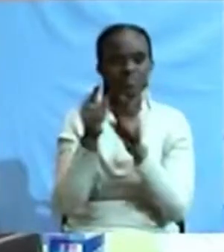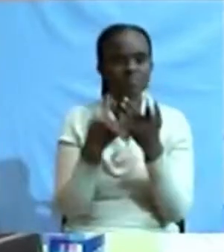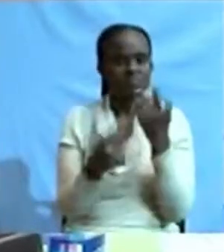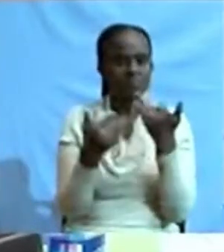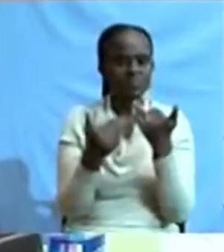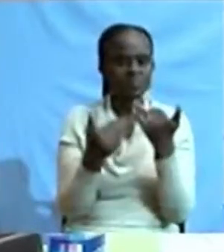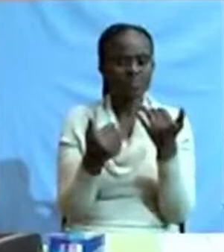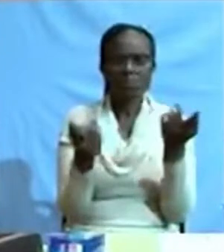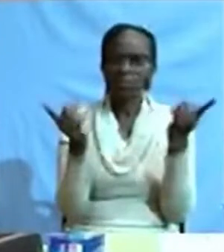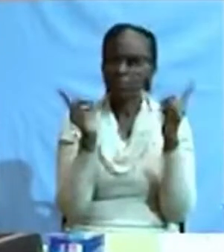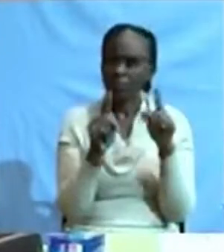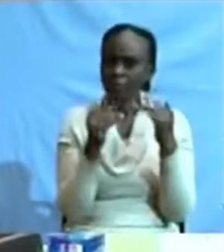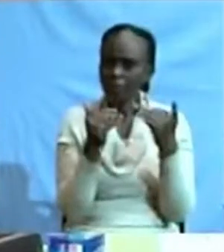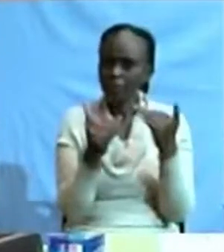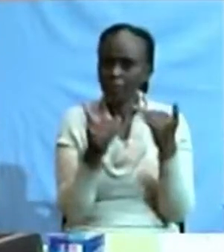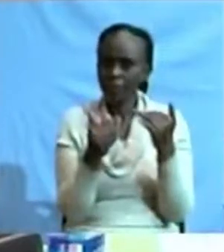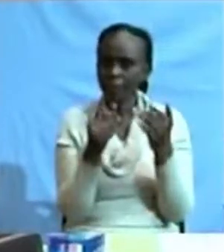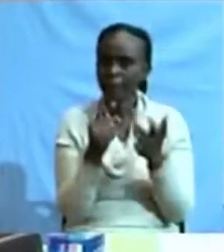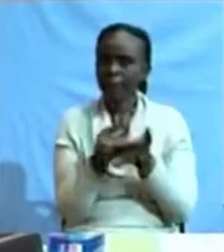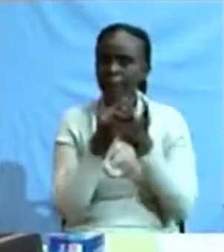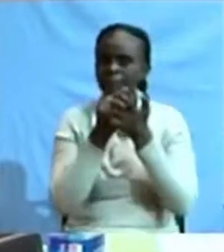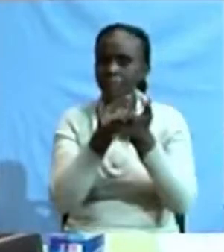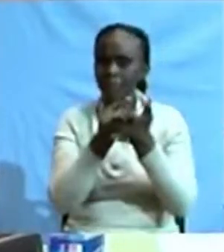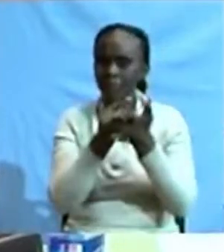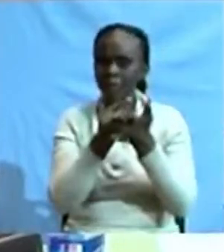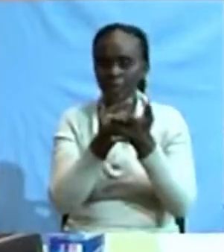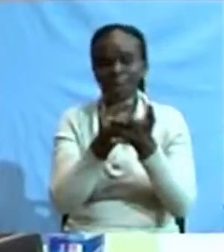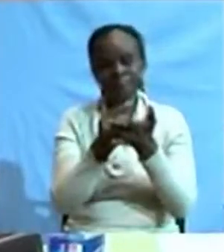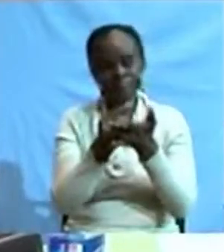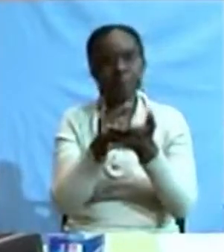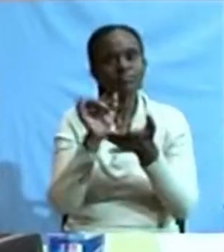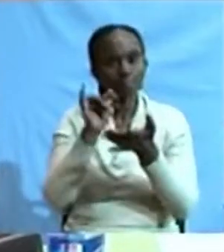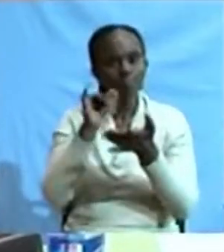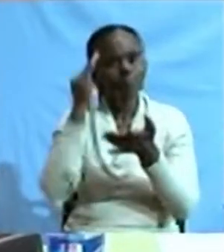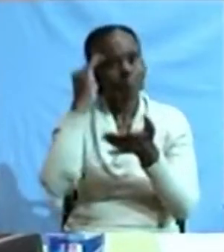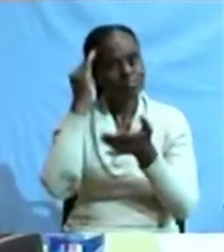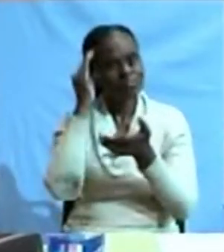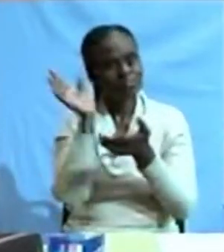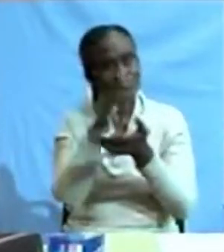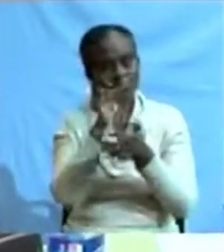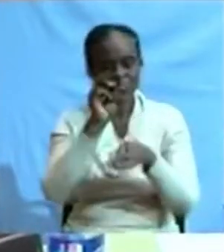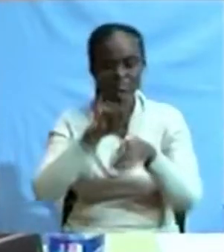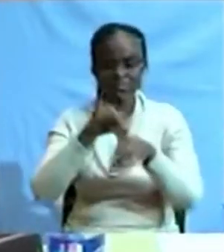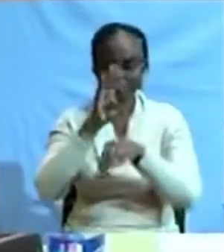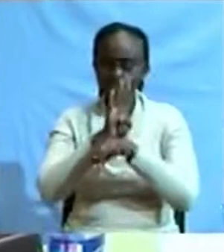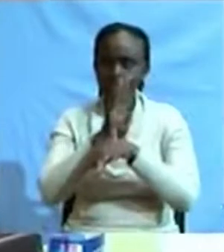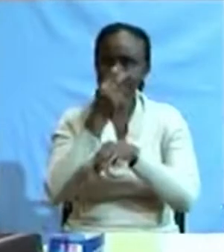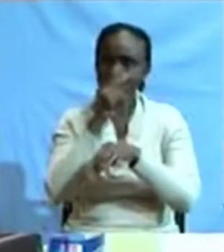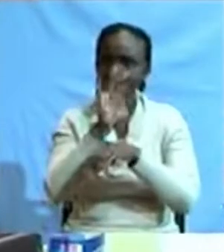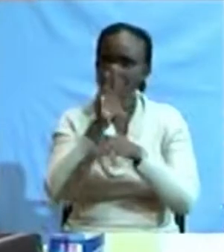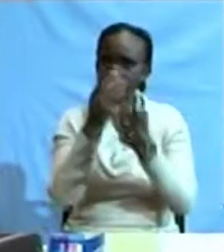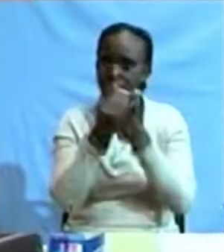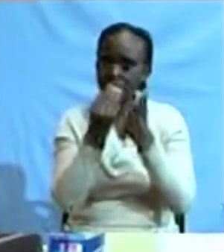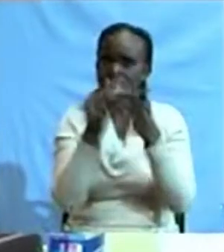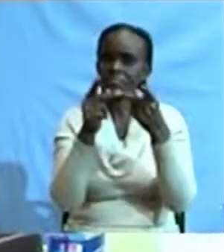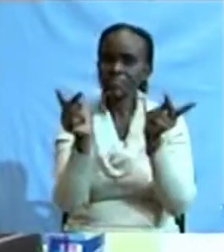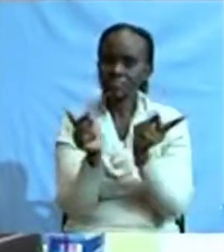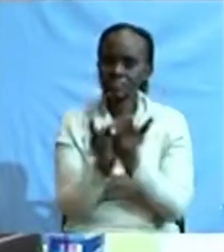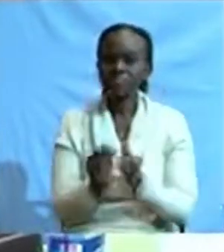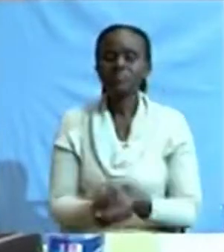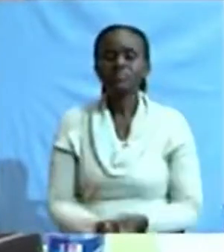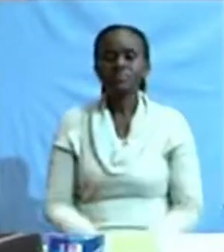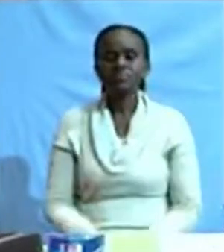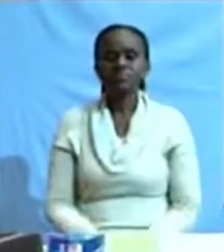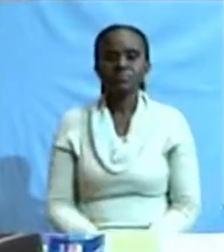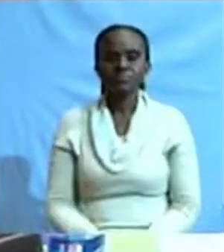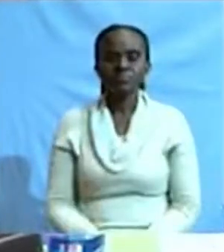when it comes to grants in lieu of rates, at least they consider Mbala looking at its financial position. And